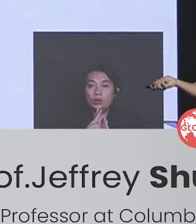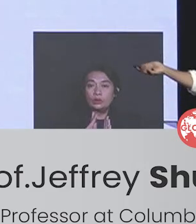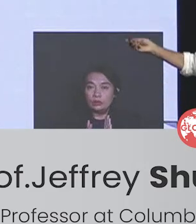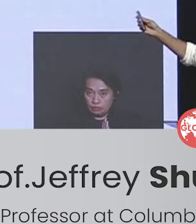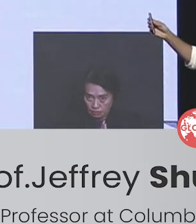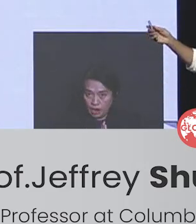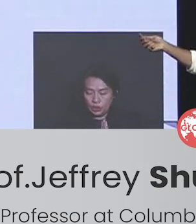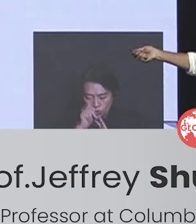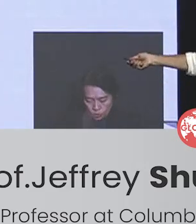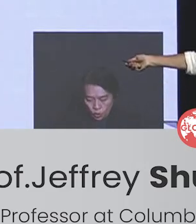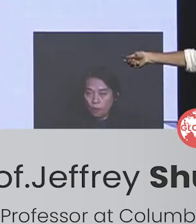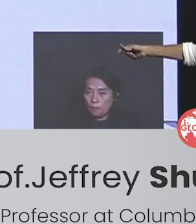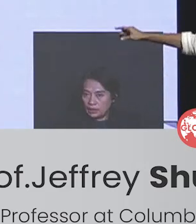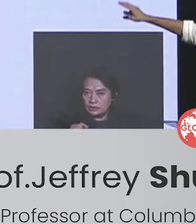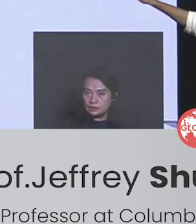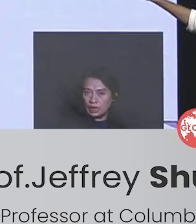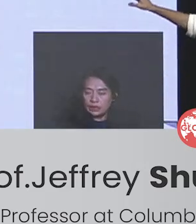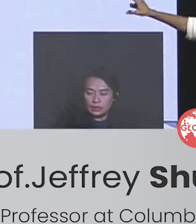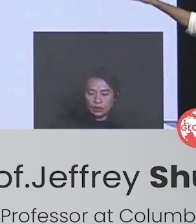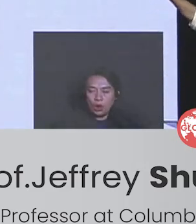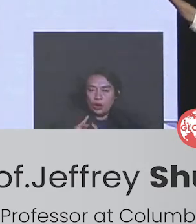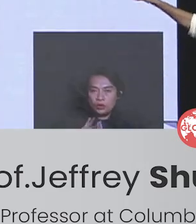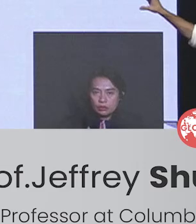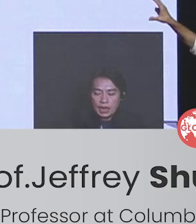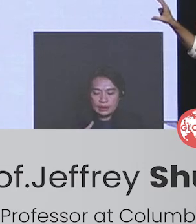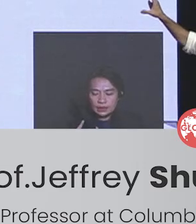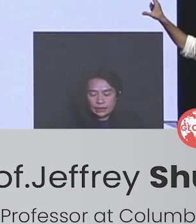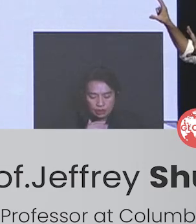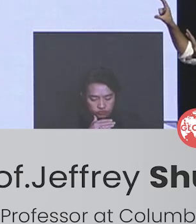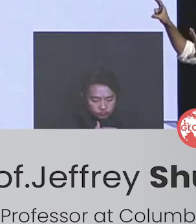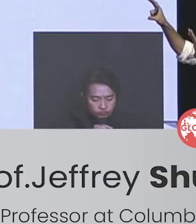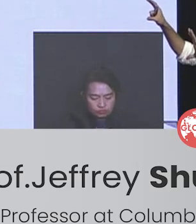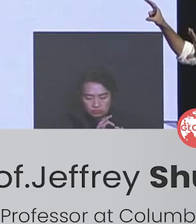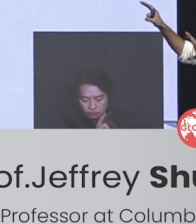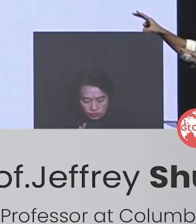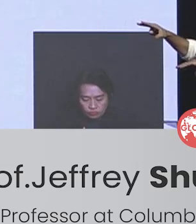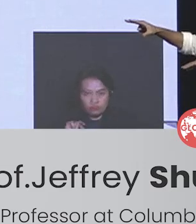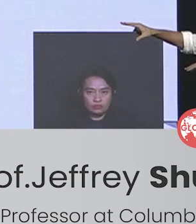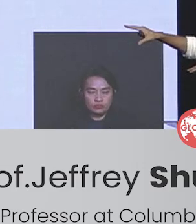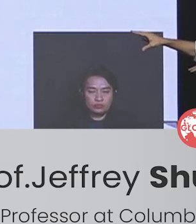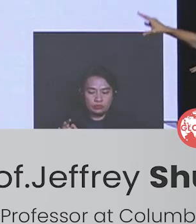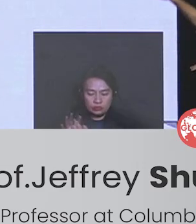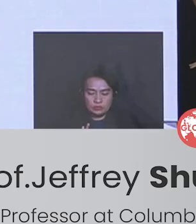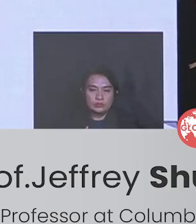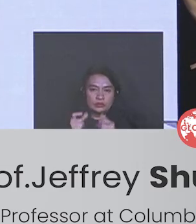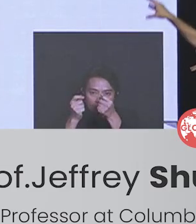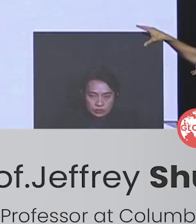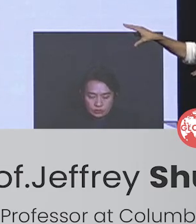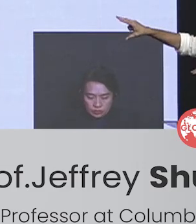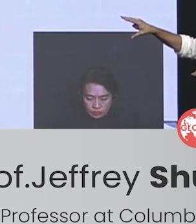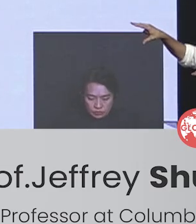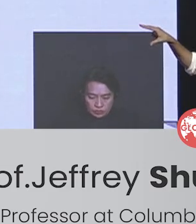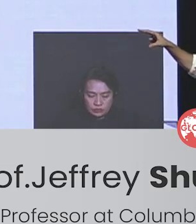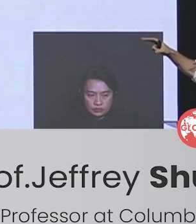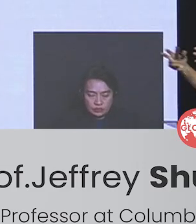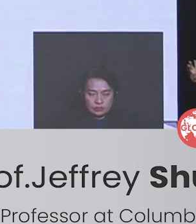historic image, So really looking at these little umbrellas, the transparency of the architecture, the dimension, it's essentially a